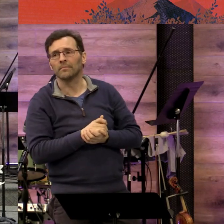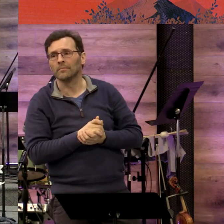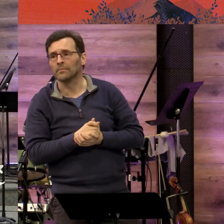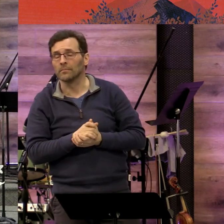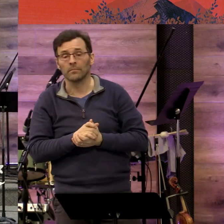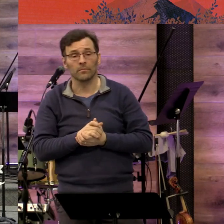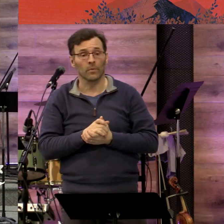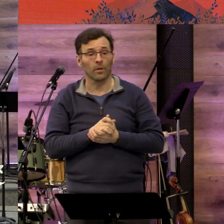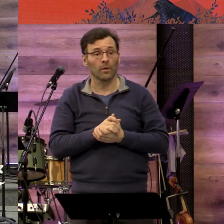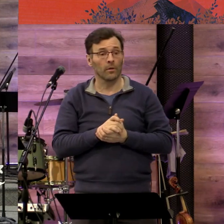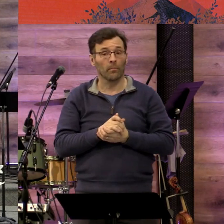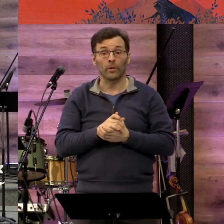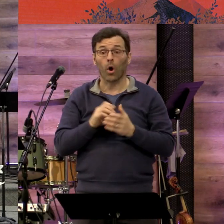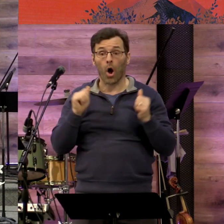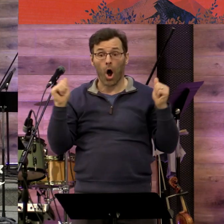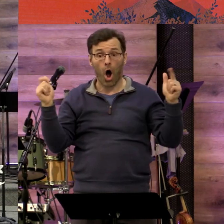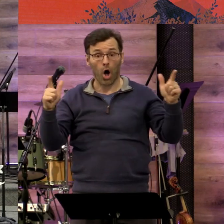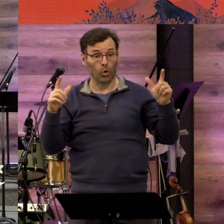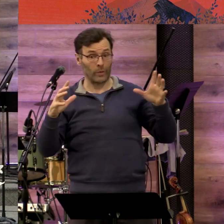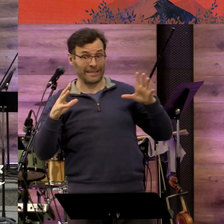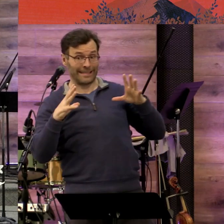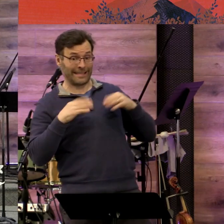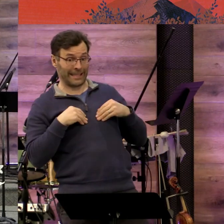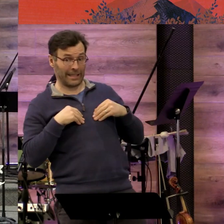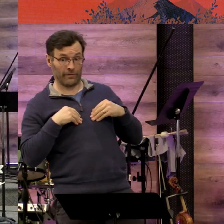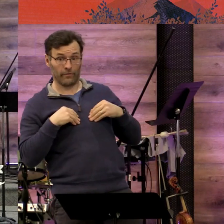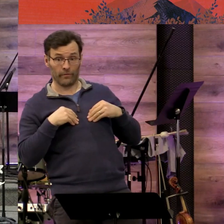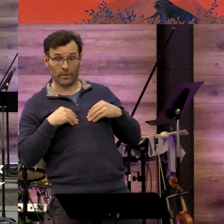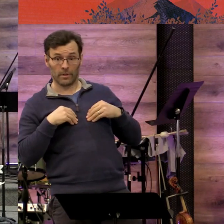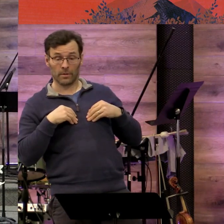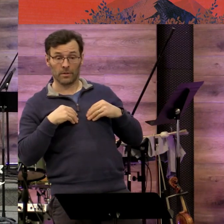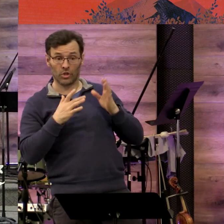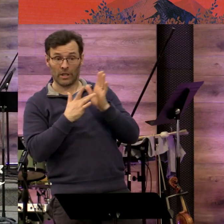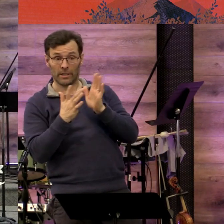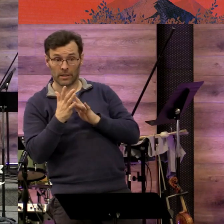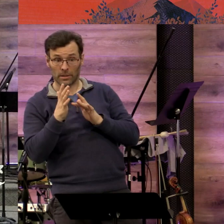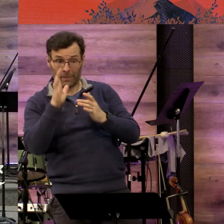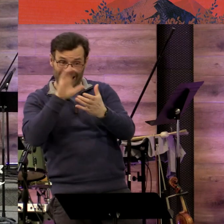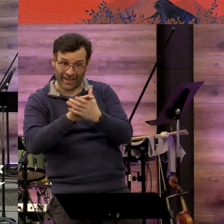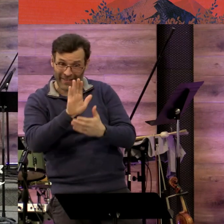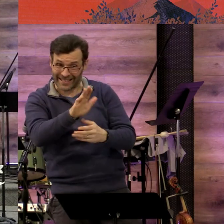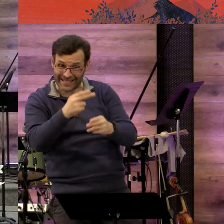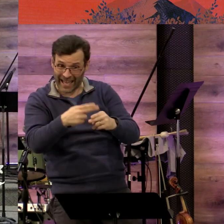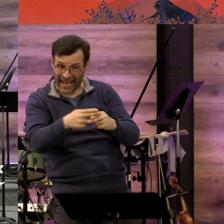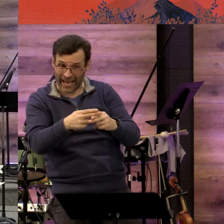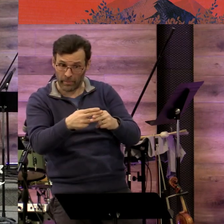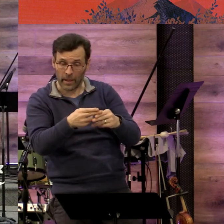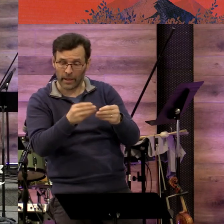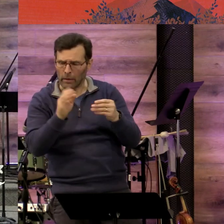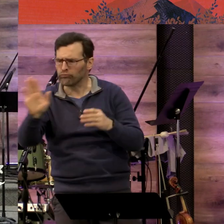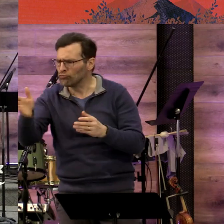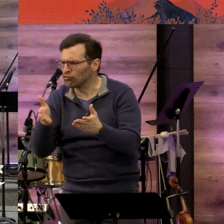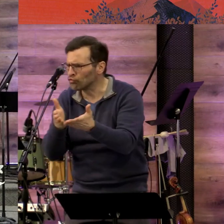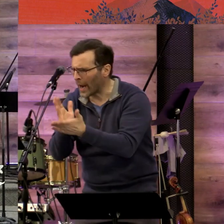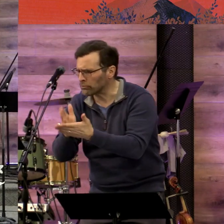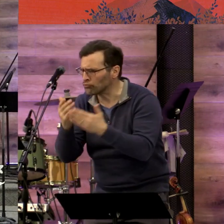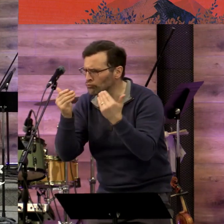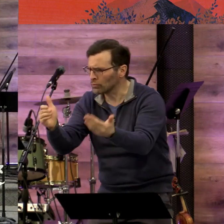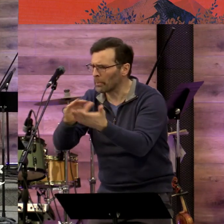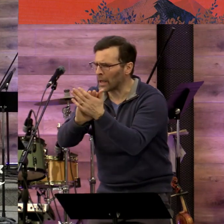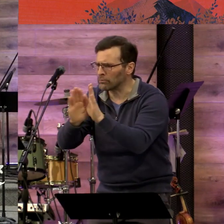But to all who did receive Him, who believed in His name, He gave the right to become children of God.